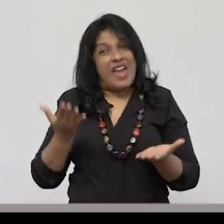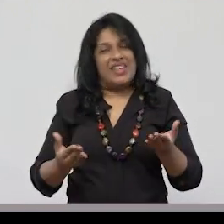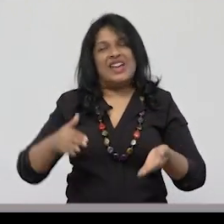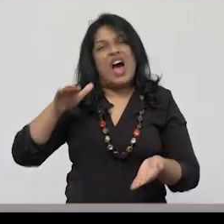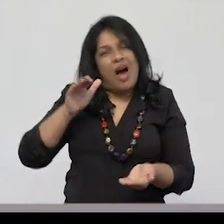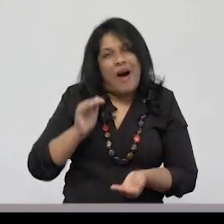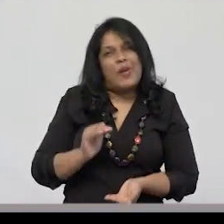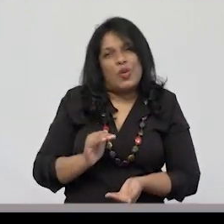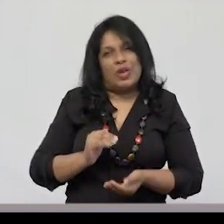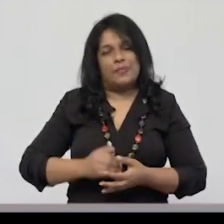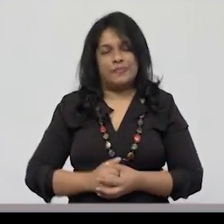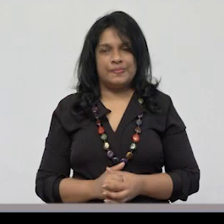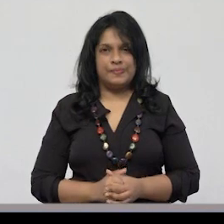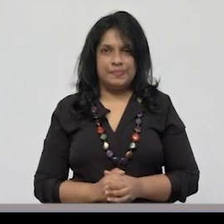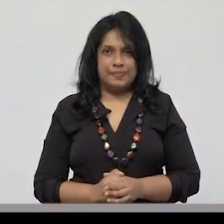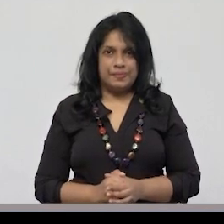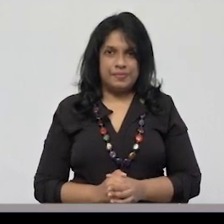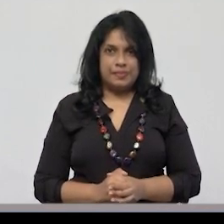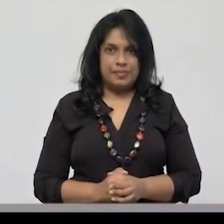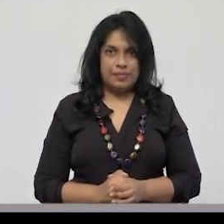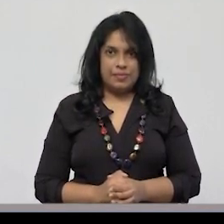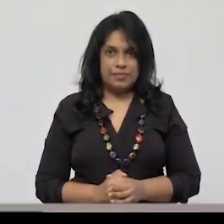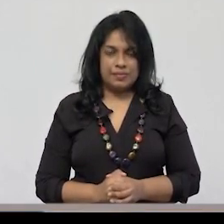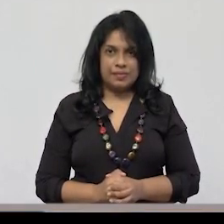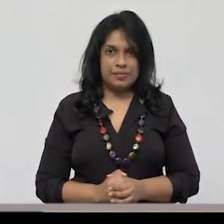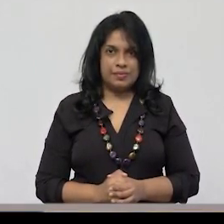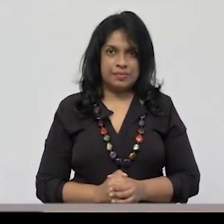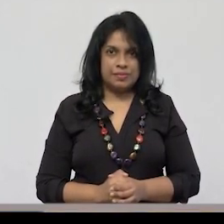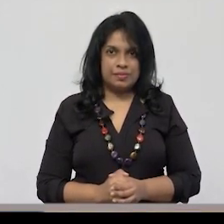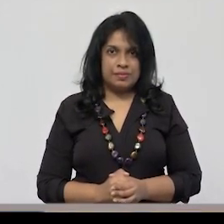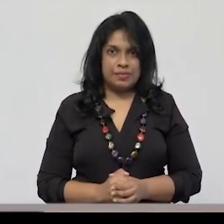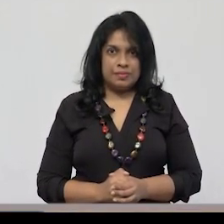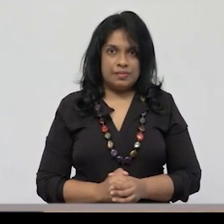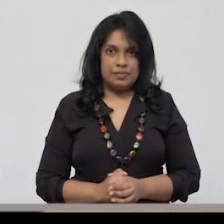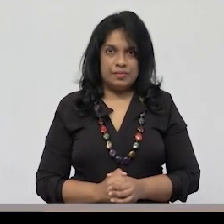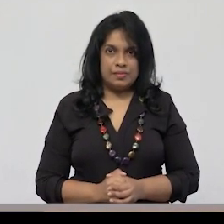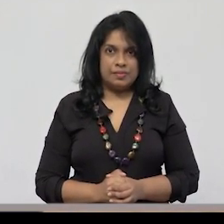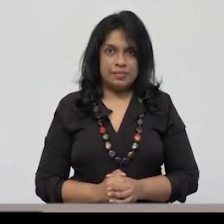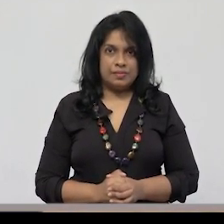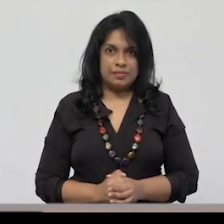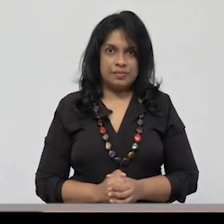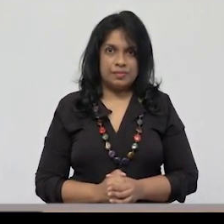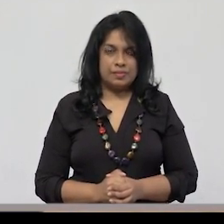Hello? Are you with me? My yoke, the side, that side, go back to the other picture.